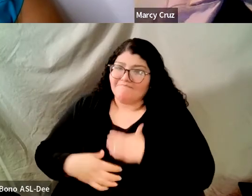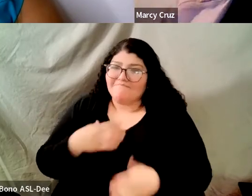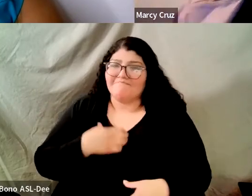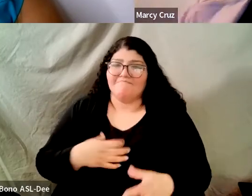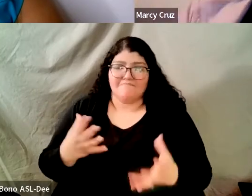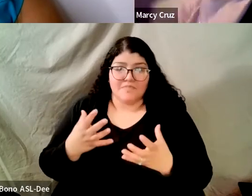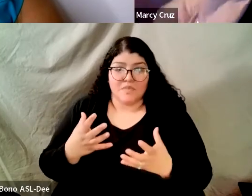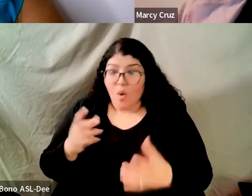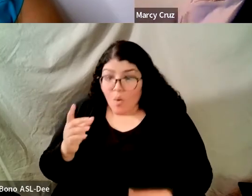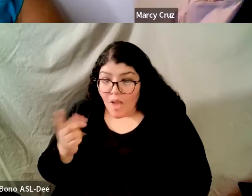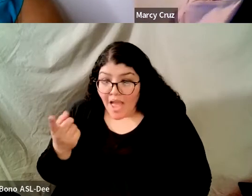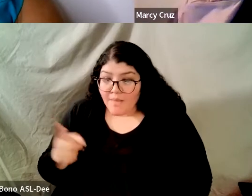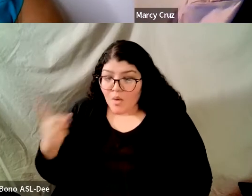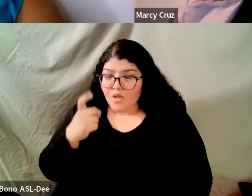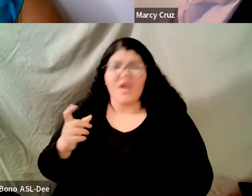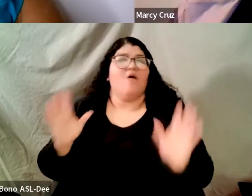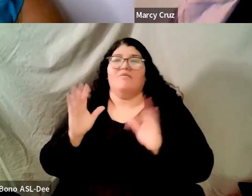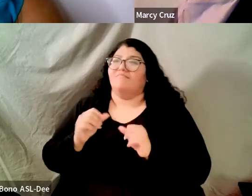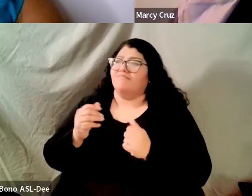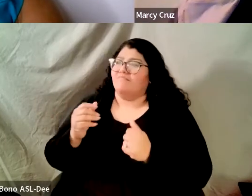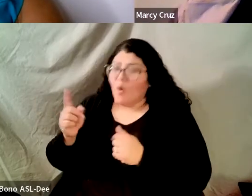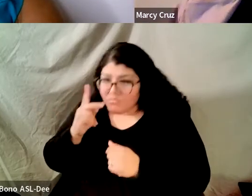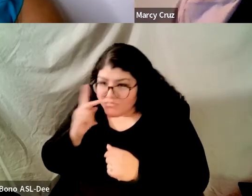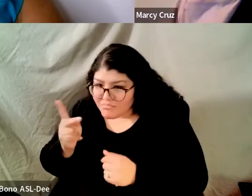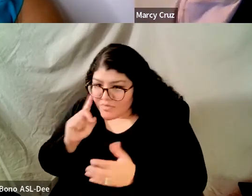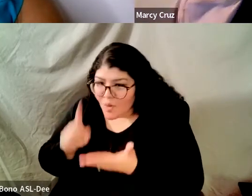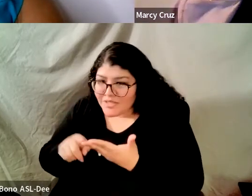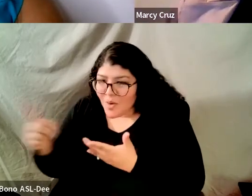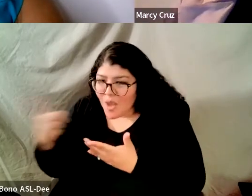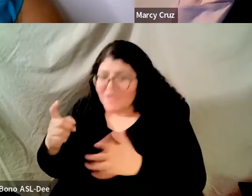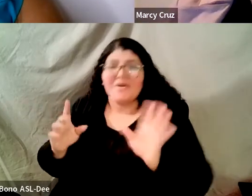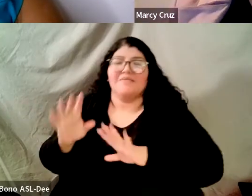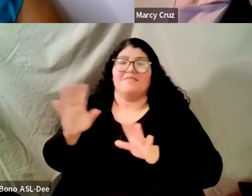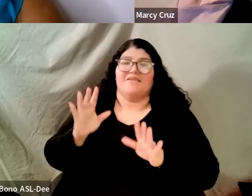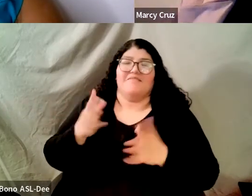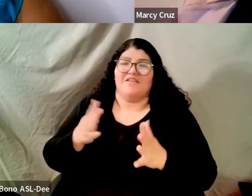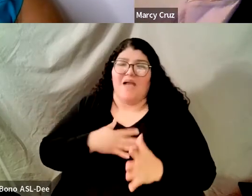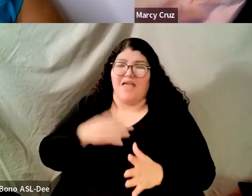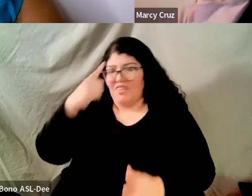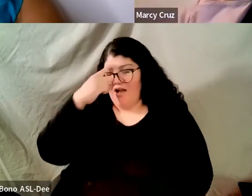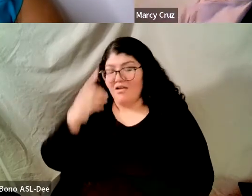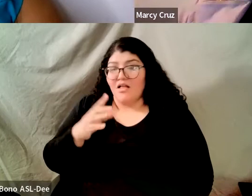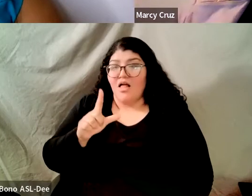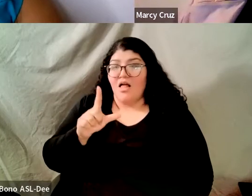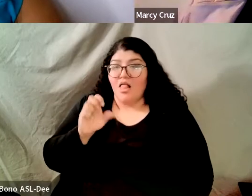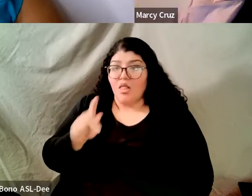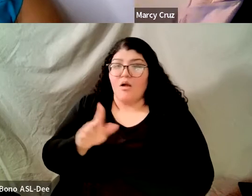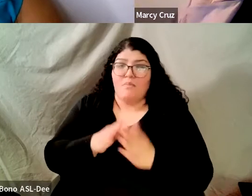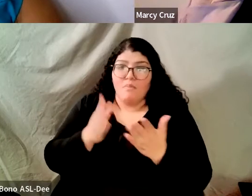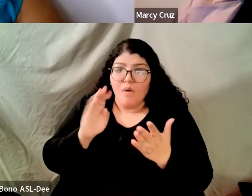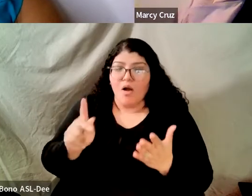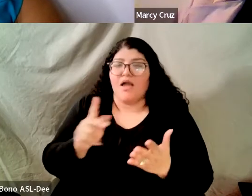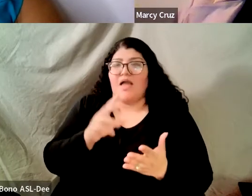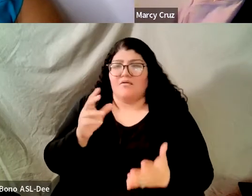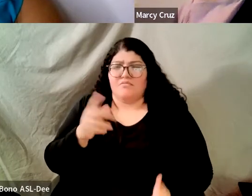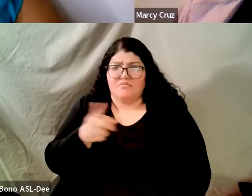I think we have a question, but let me continue my thought. So with the lookbooks, and also to just kind of explain for people who don't know what